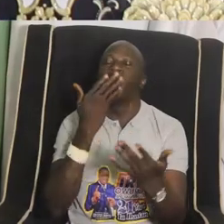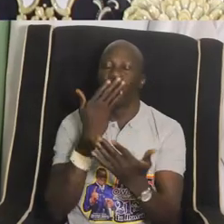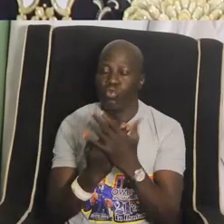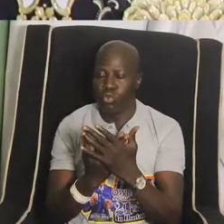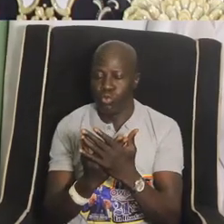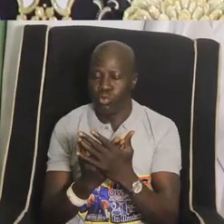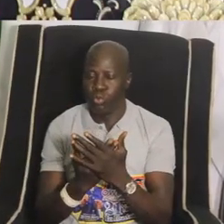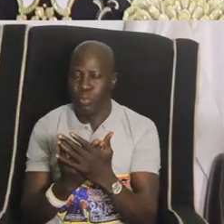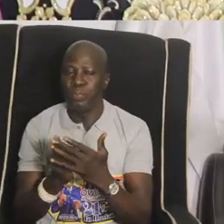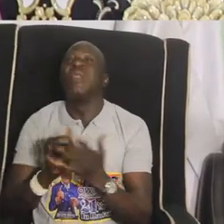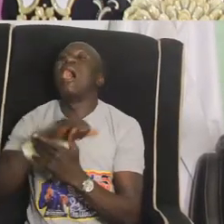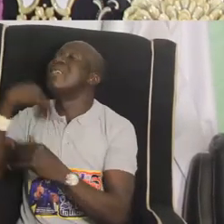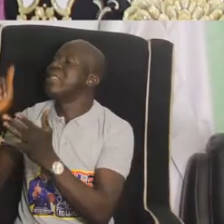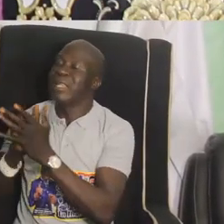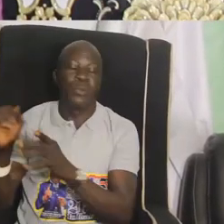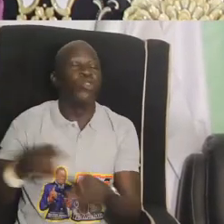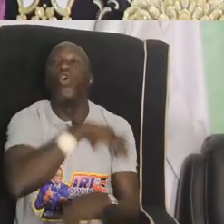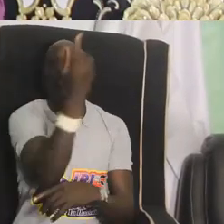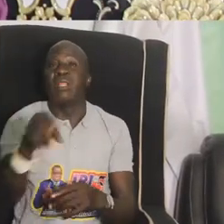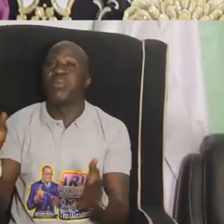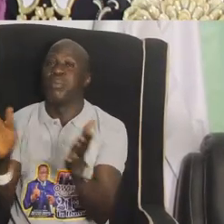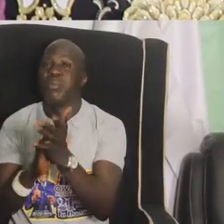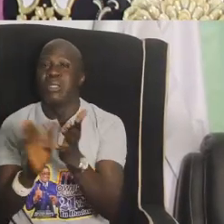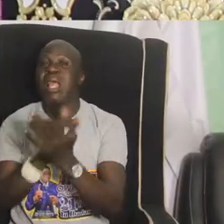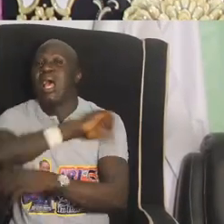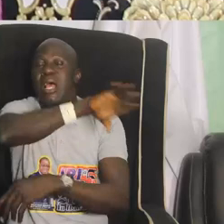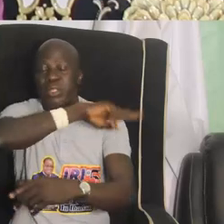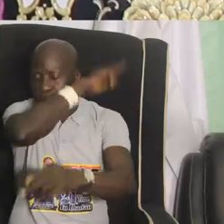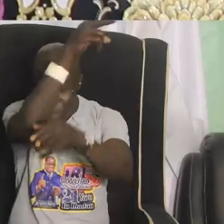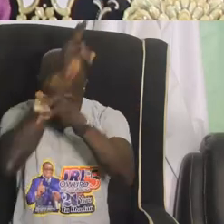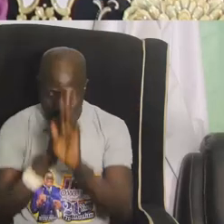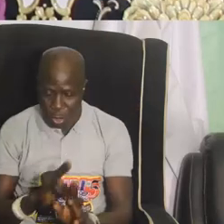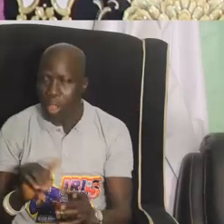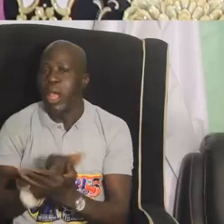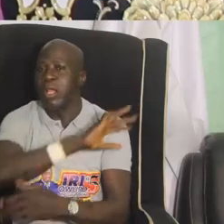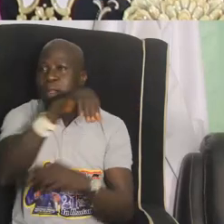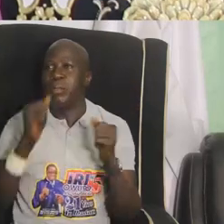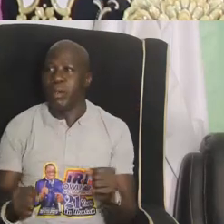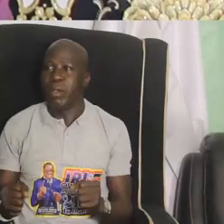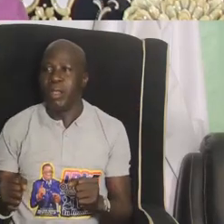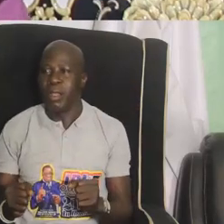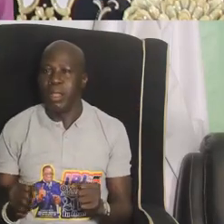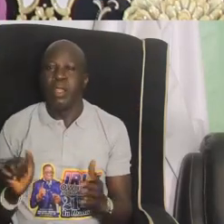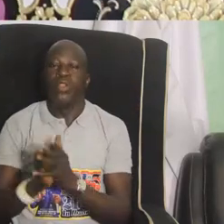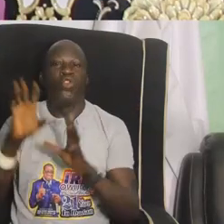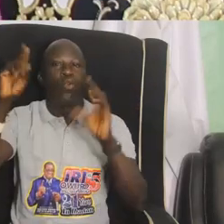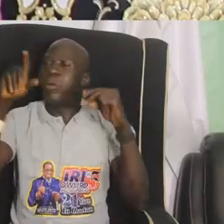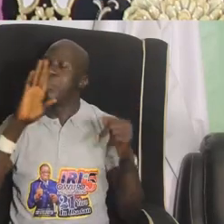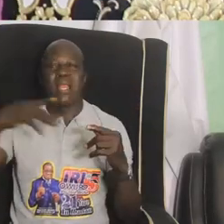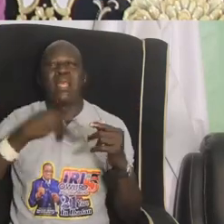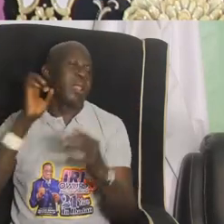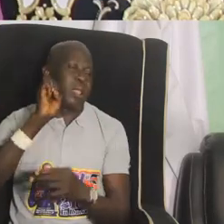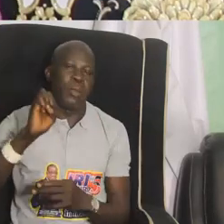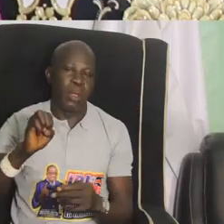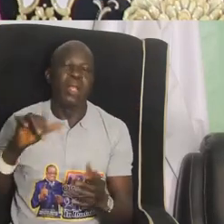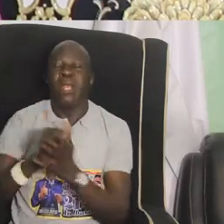Bible is very total. You say who's praises. Ati ola. And honor. Ati agbara. And power. Ko se to dabi re. No one like